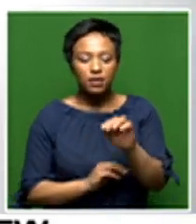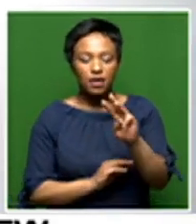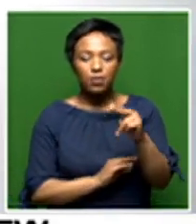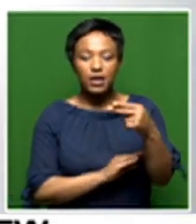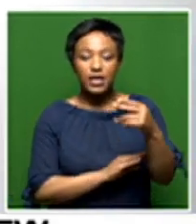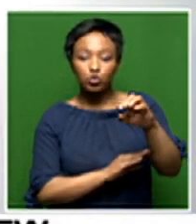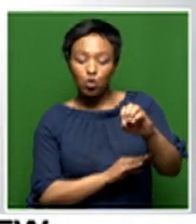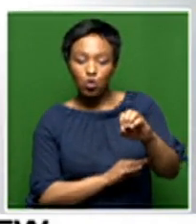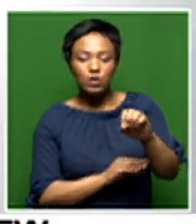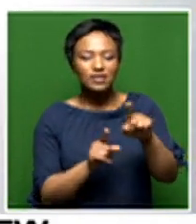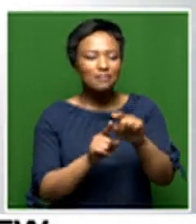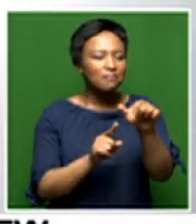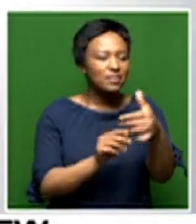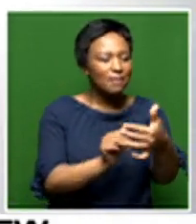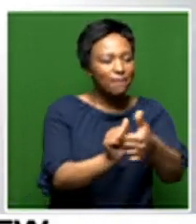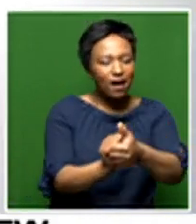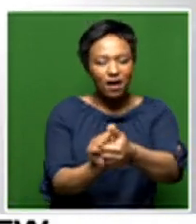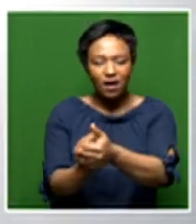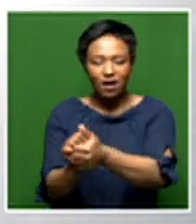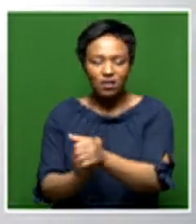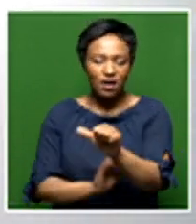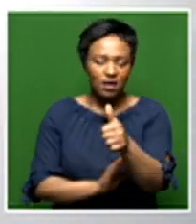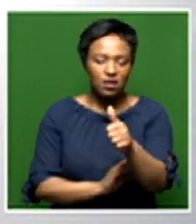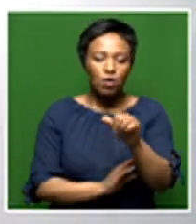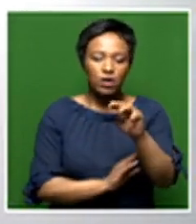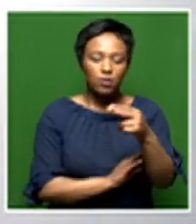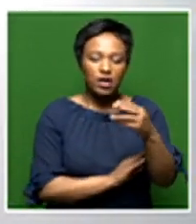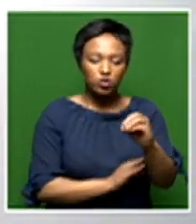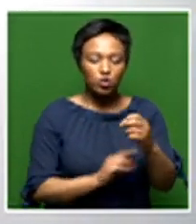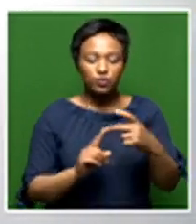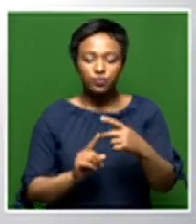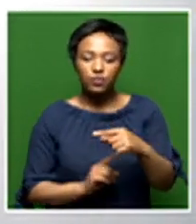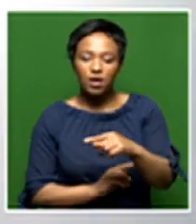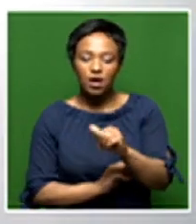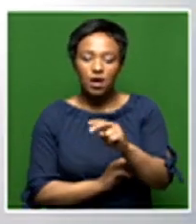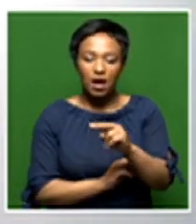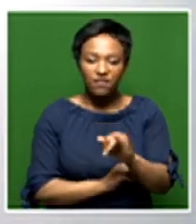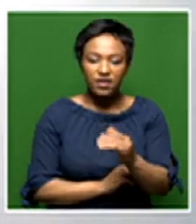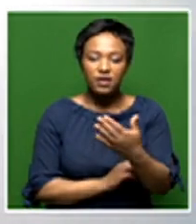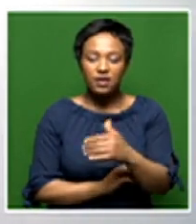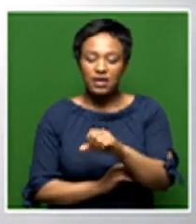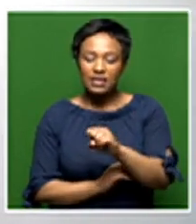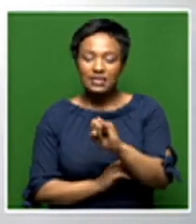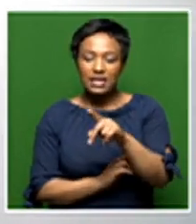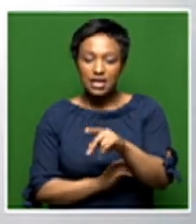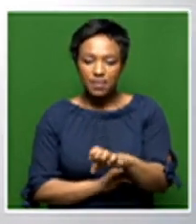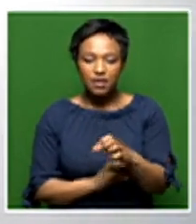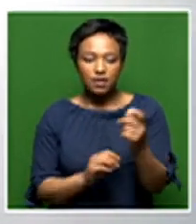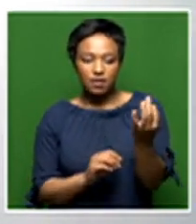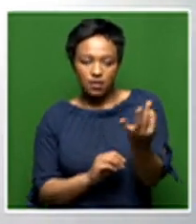WHO and other partners, because it's WHO, Gavi, and CEPI, that started this